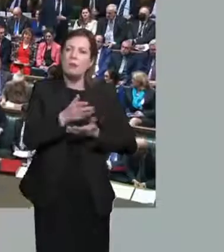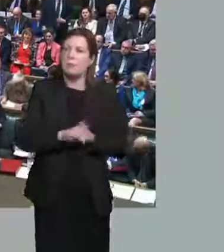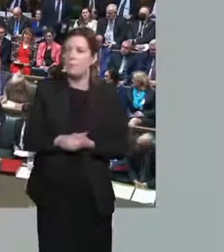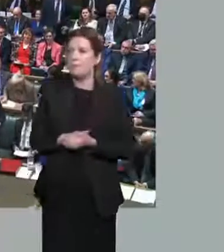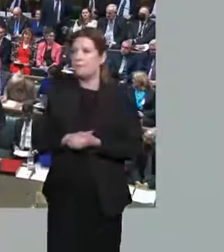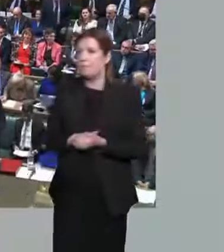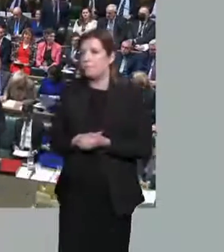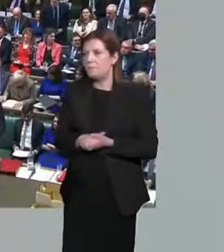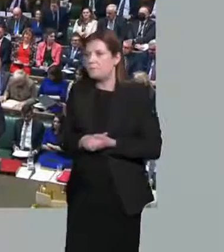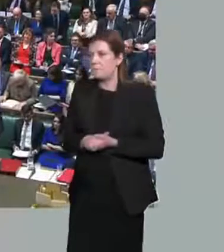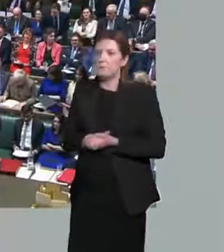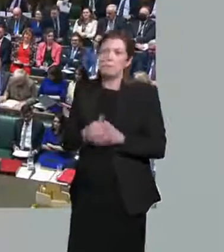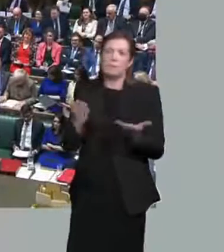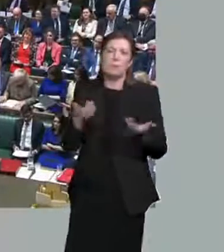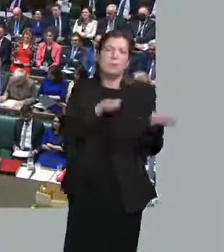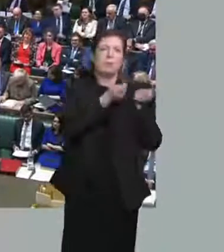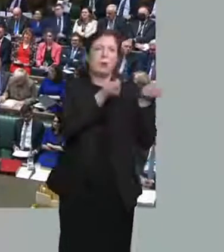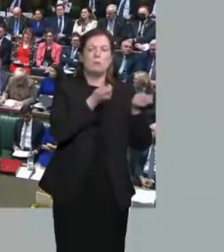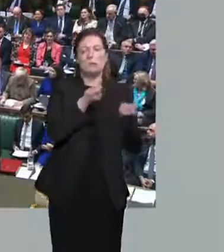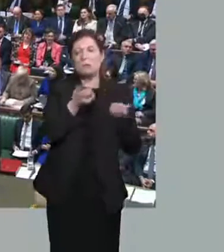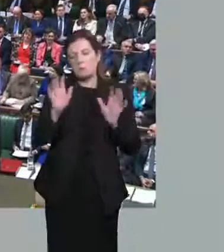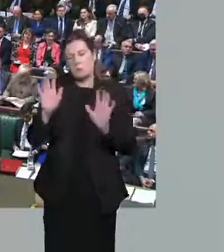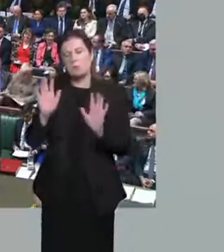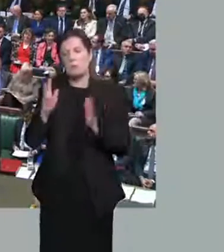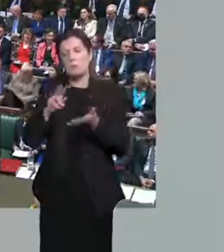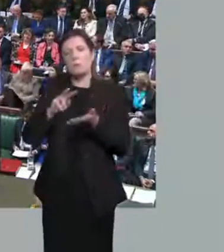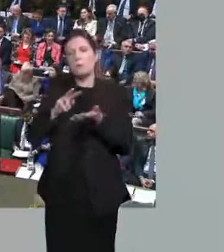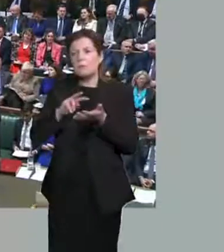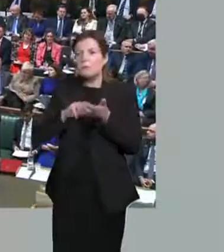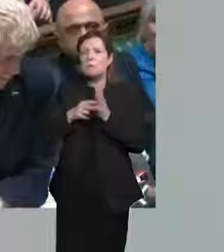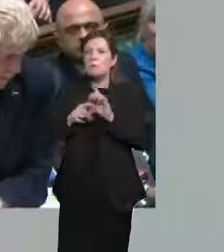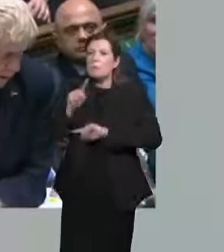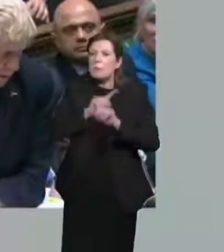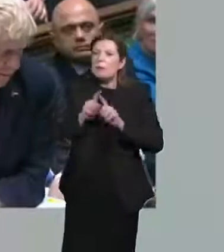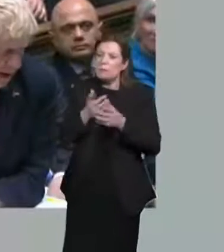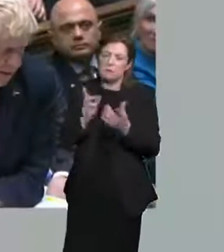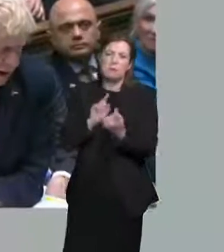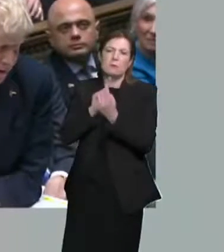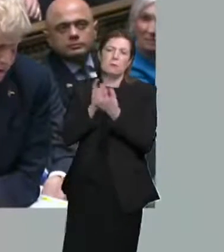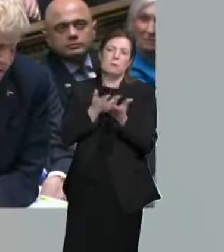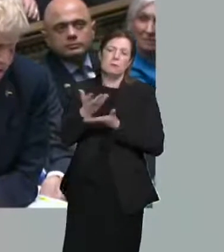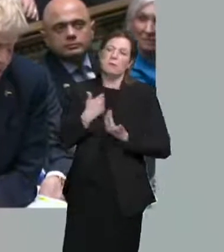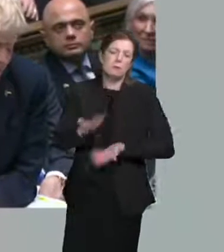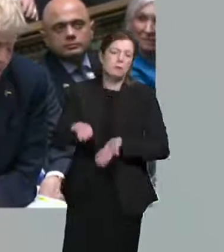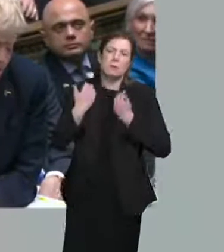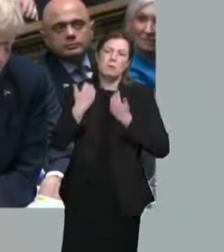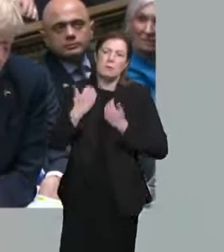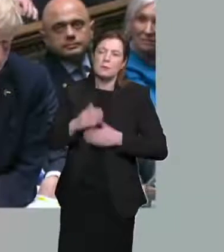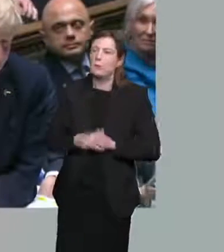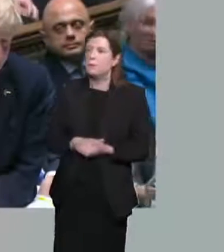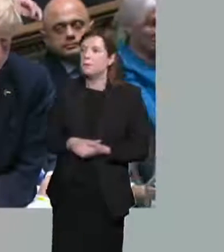Prime Minister. Yes, Mr. Speaker, I would be very happy to meet with my honourable friend, and I think that this is one of